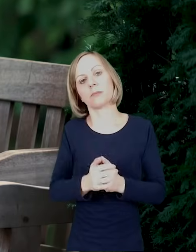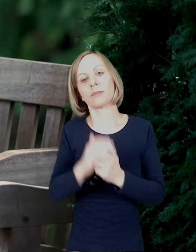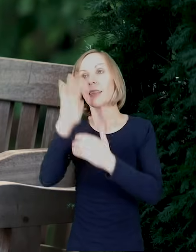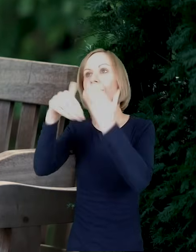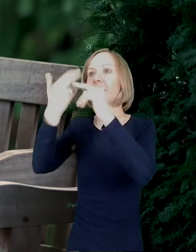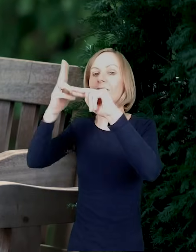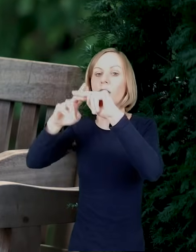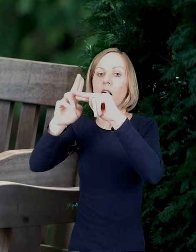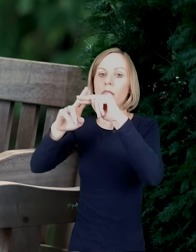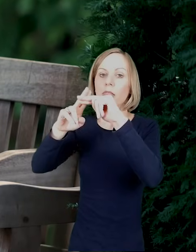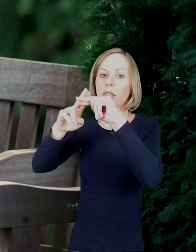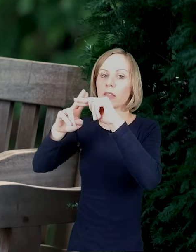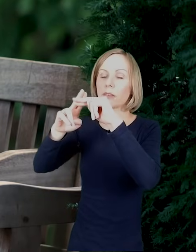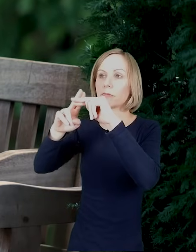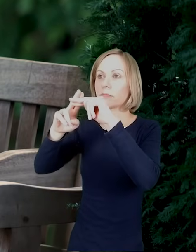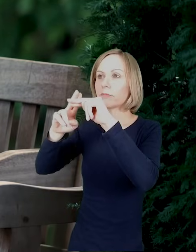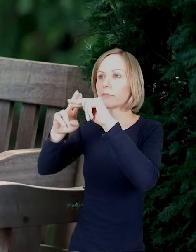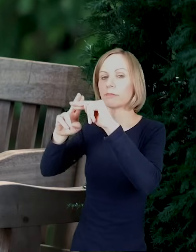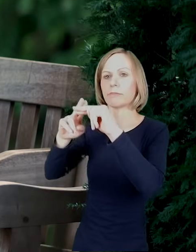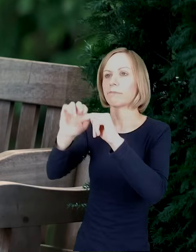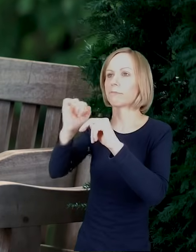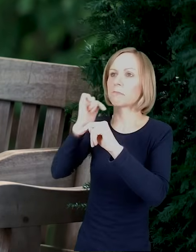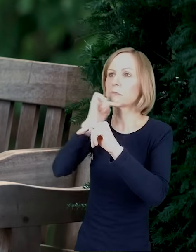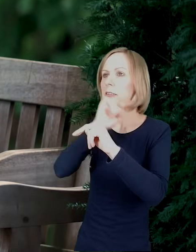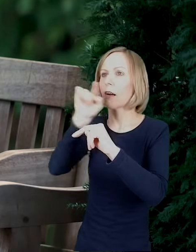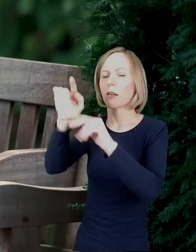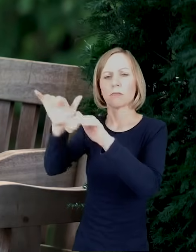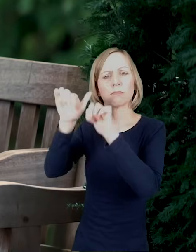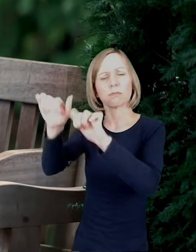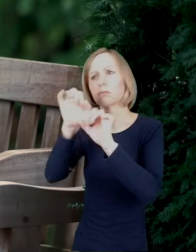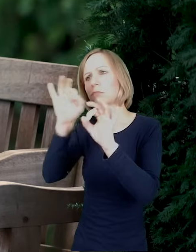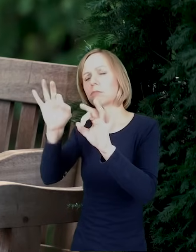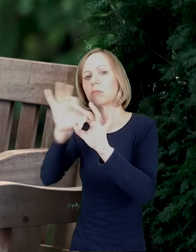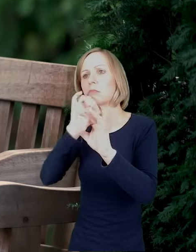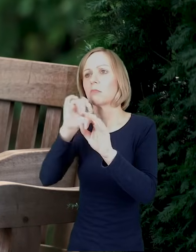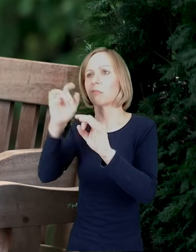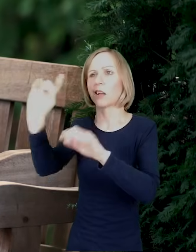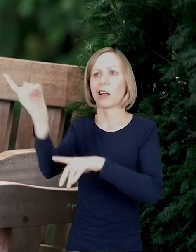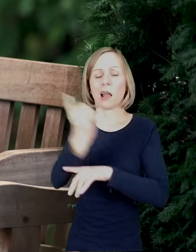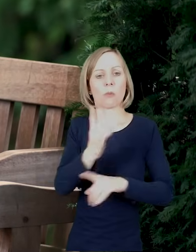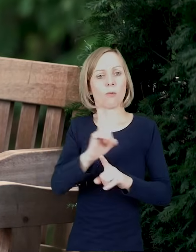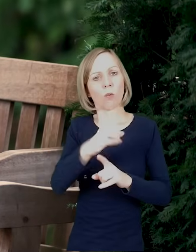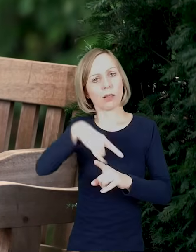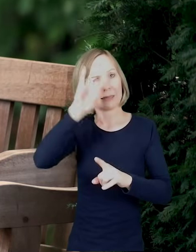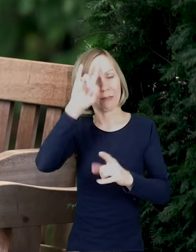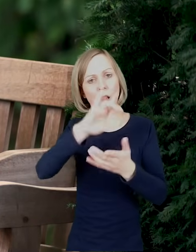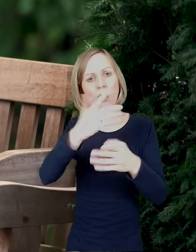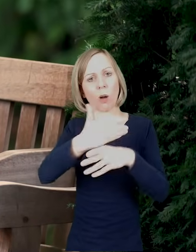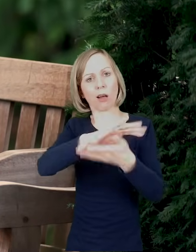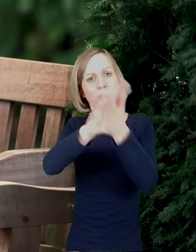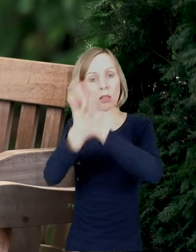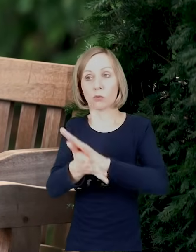Heavenly Father, whose blessed Son was revealed to destroy the works of the devil and to make us the children of God and heirs of eternal